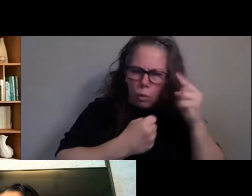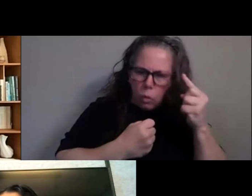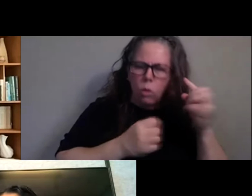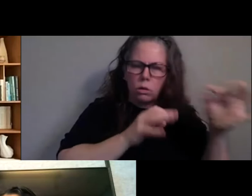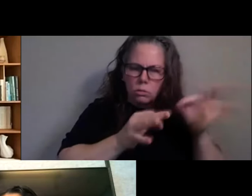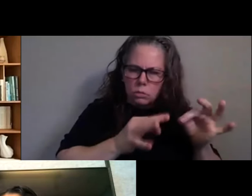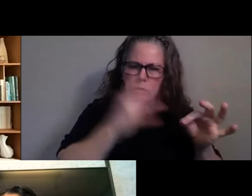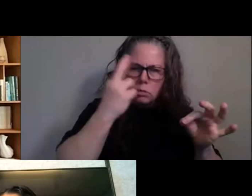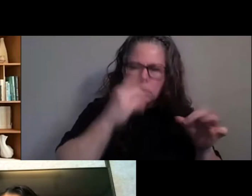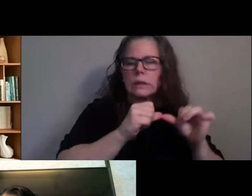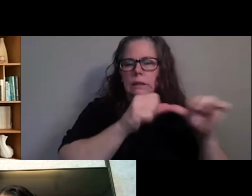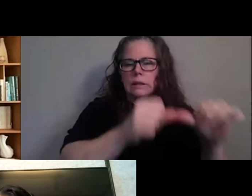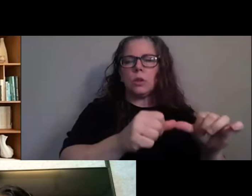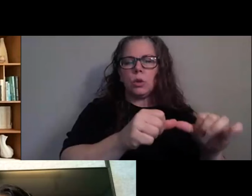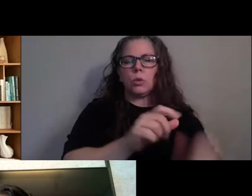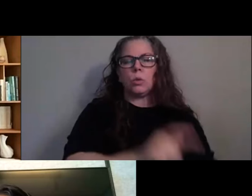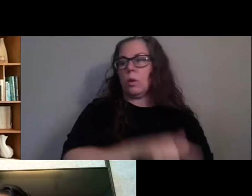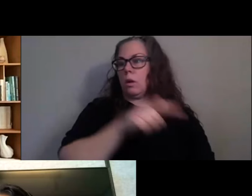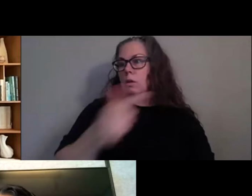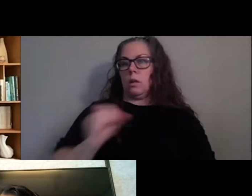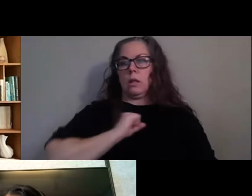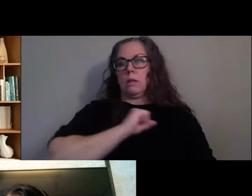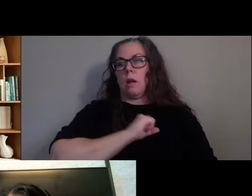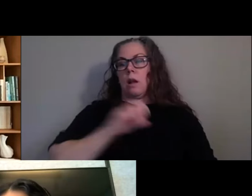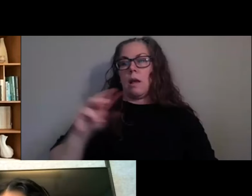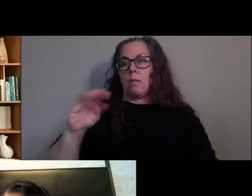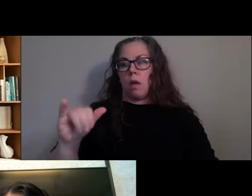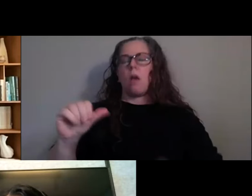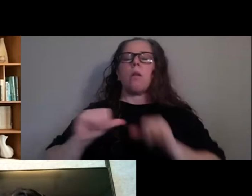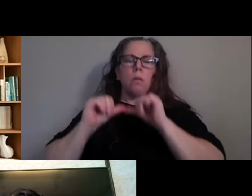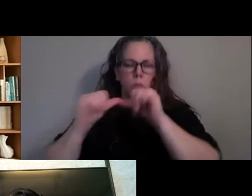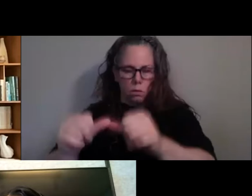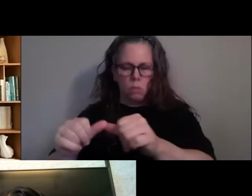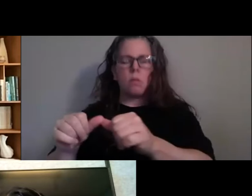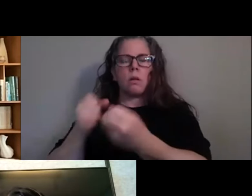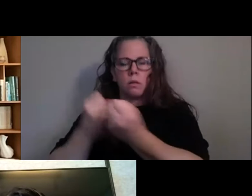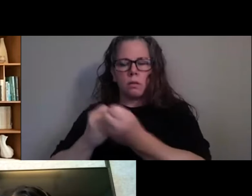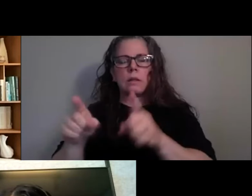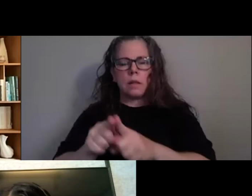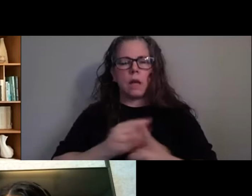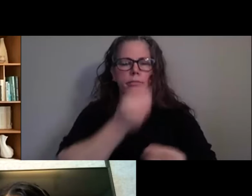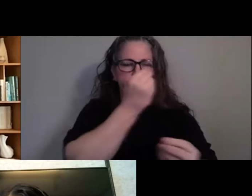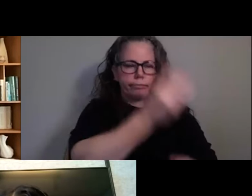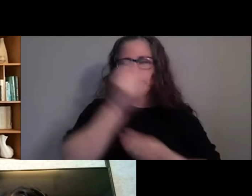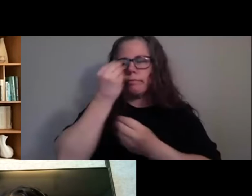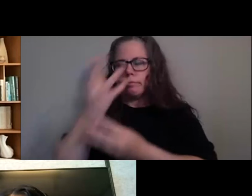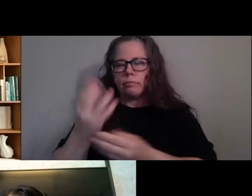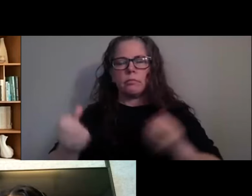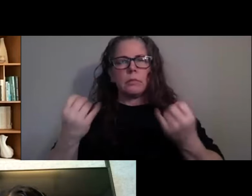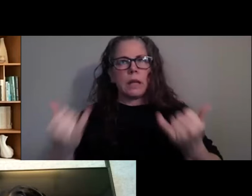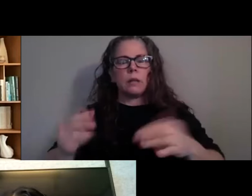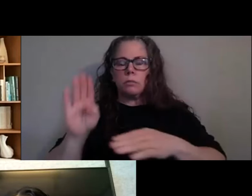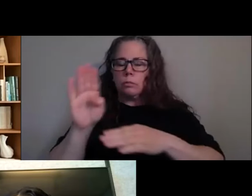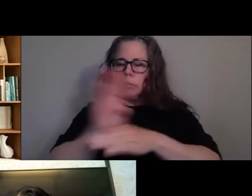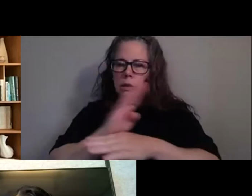that when the budget takes place in the Senate. So there are so many different things that are happening right now, and